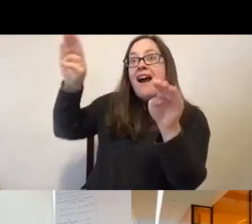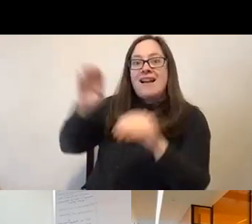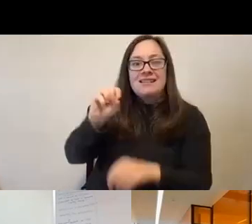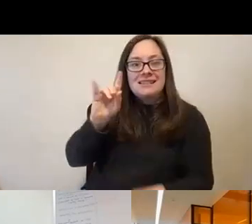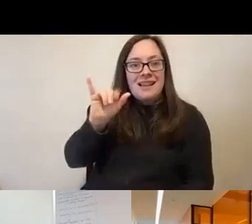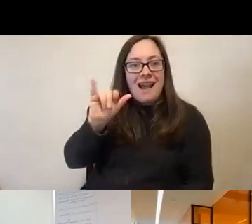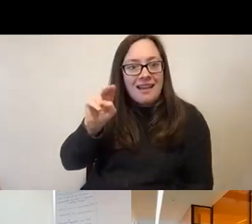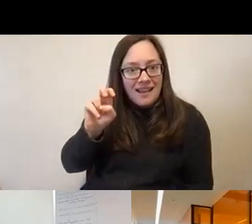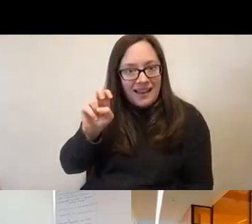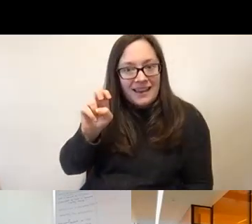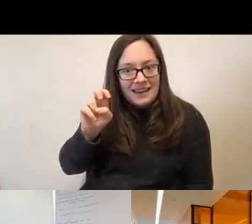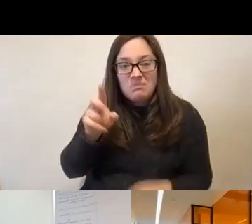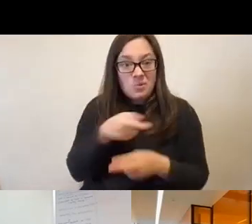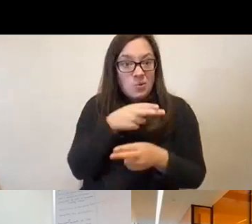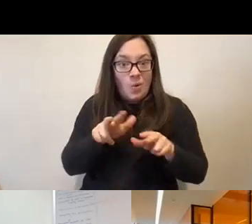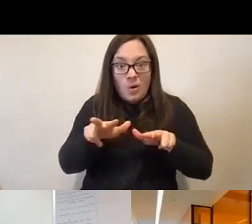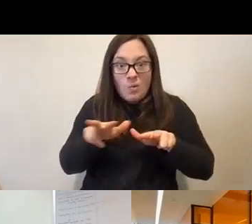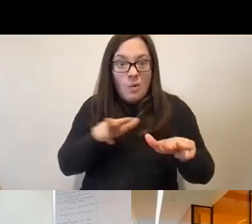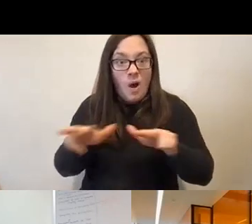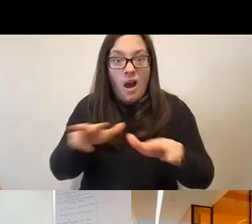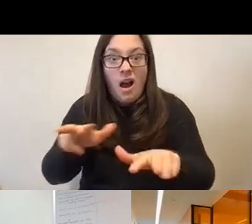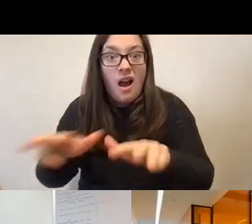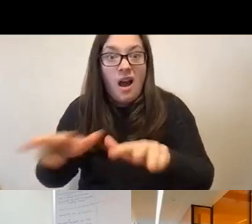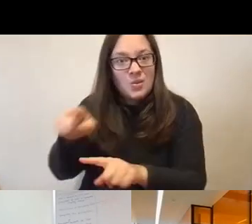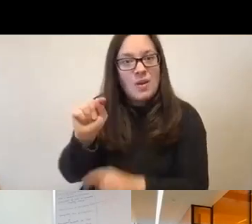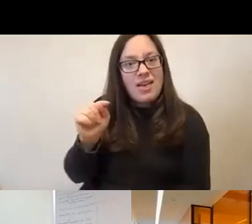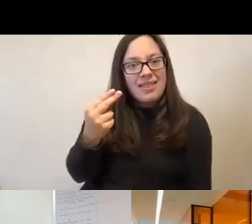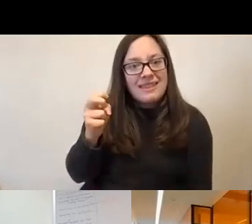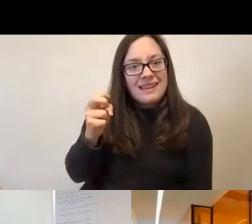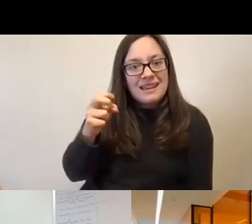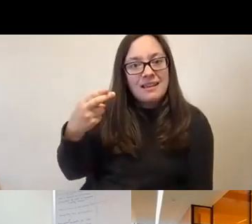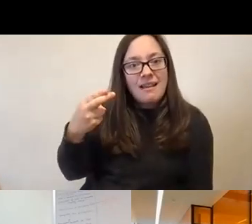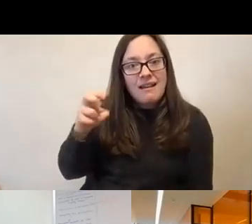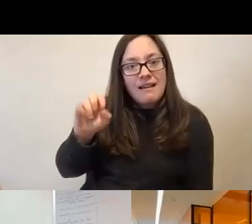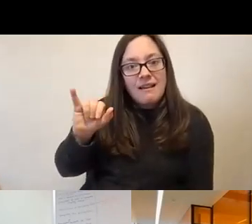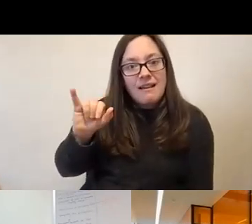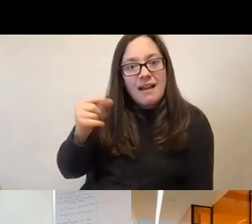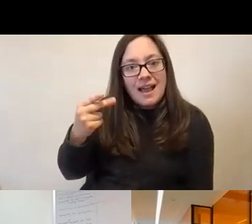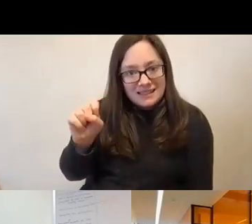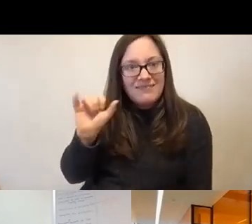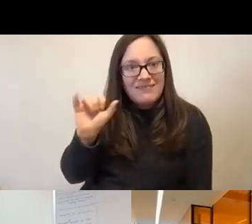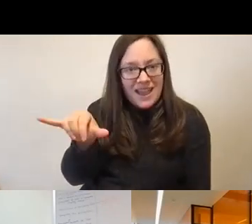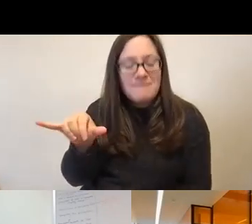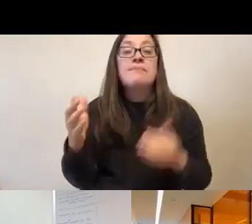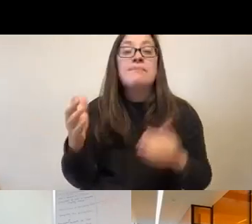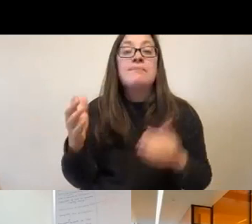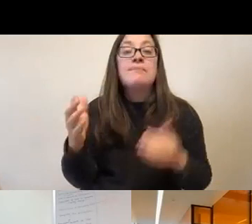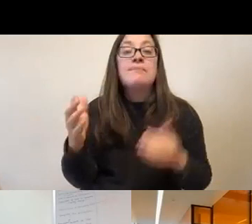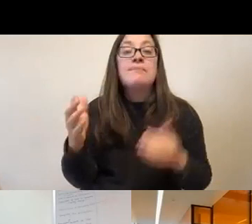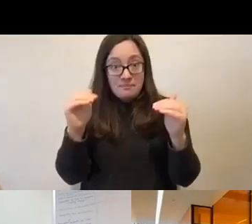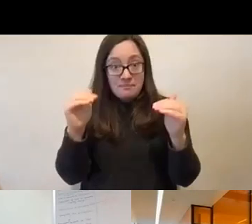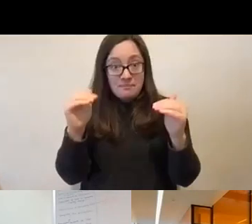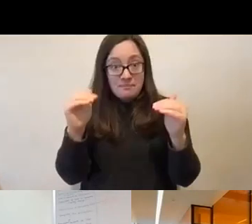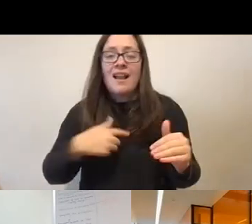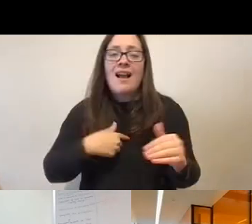to one of the areas that we referred to as the Heights. I have fond memories with my siblings going to Coney